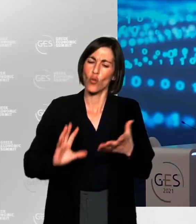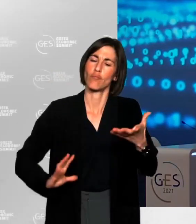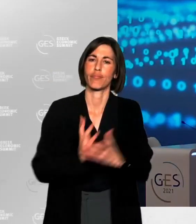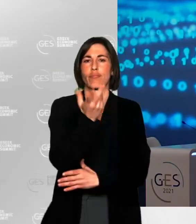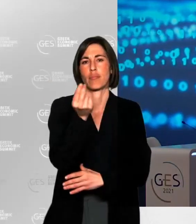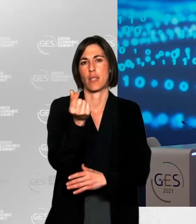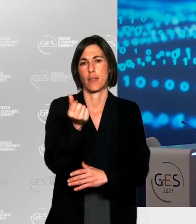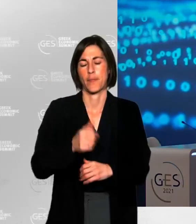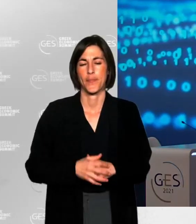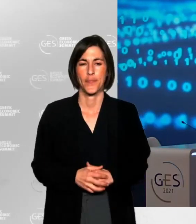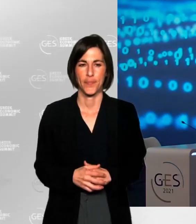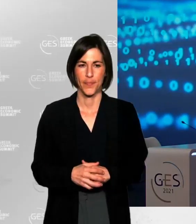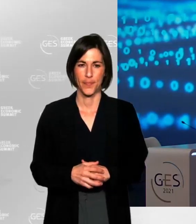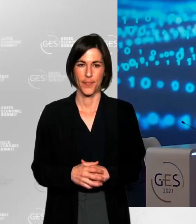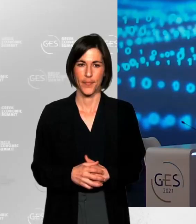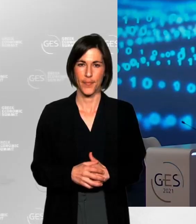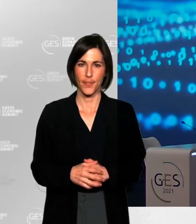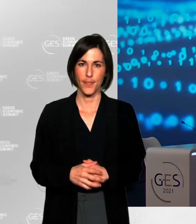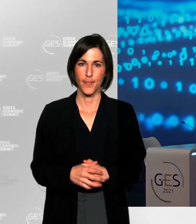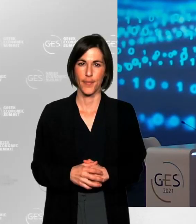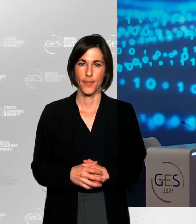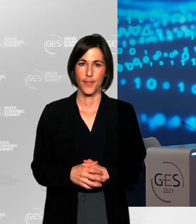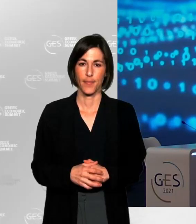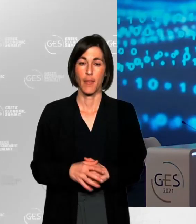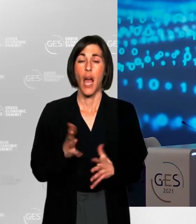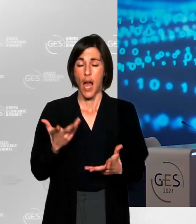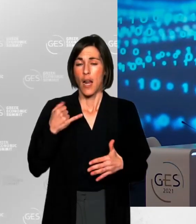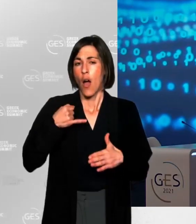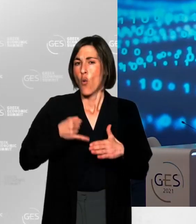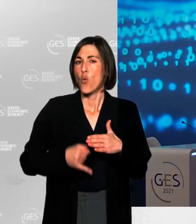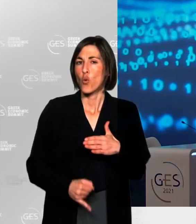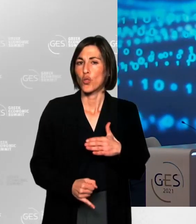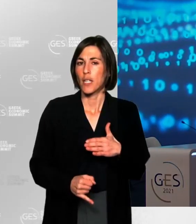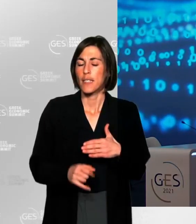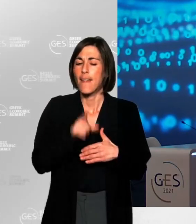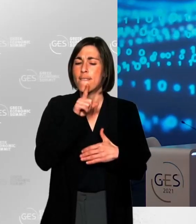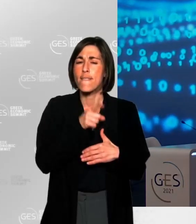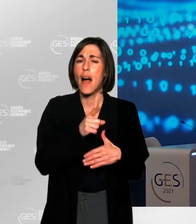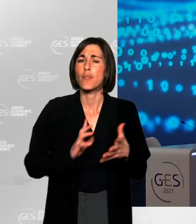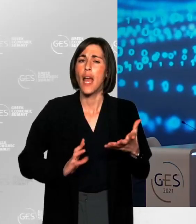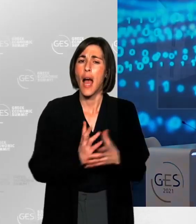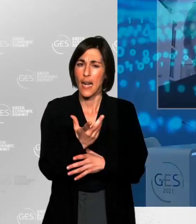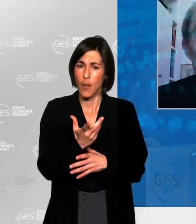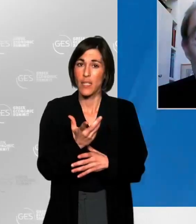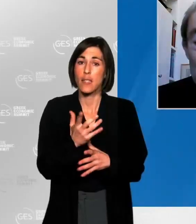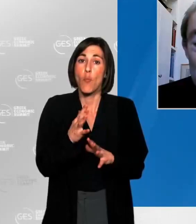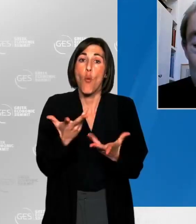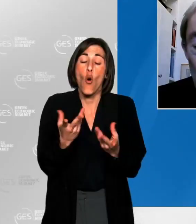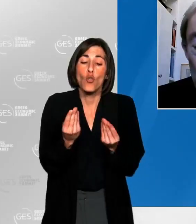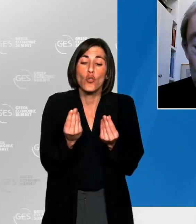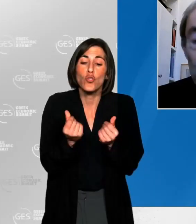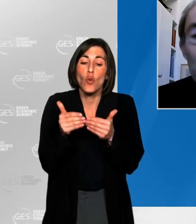even when politicians are well-meaning, is how to make sure that that growth is both sustainable and inclusive. So here I am.